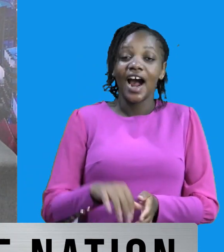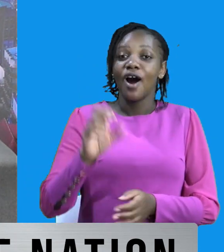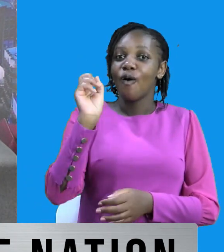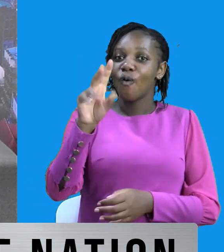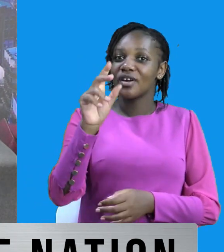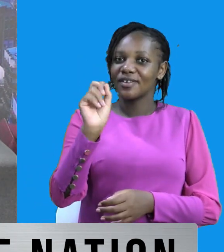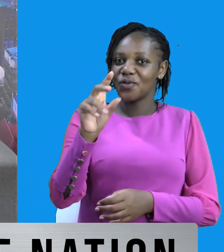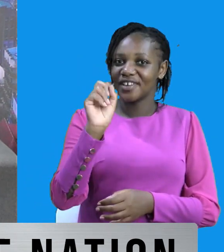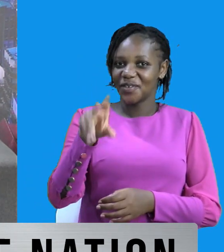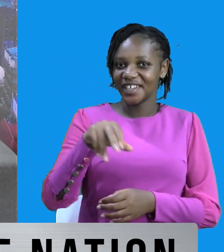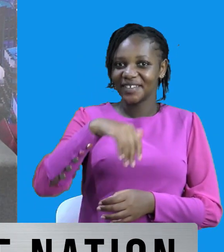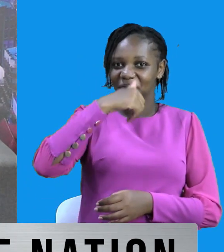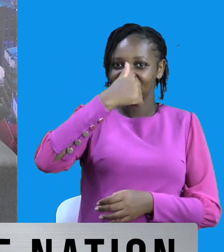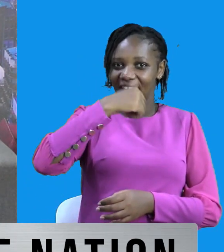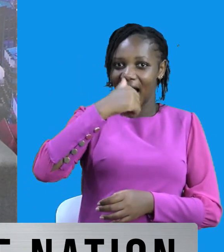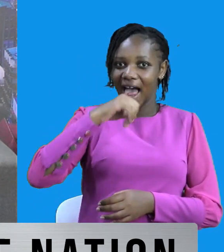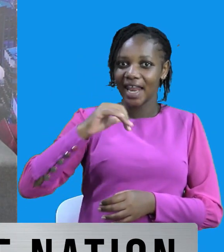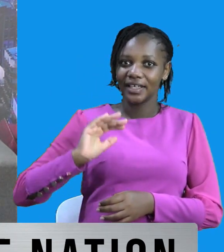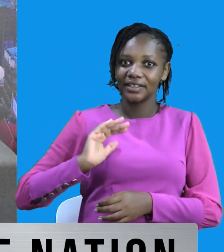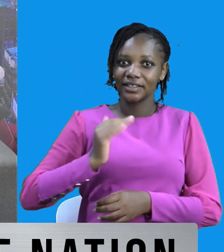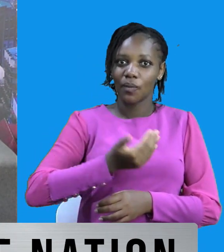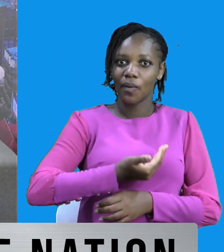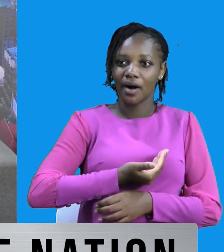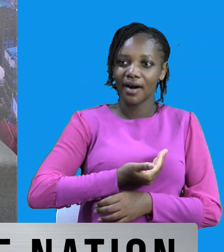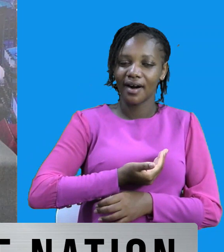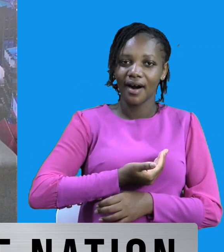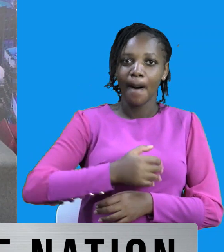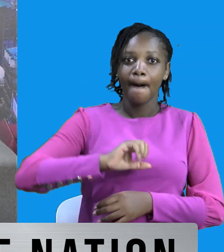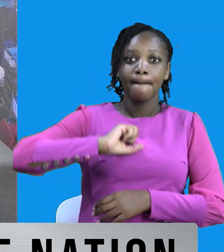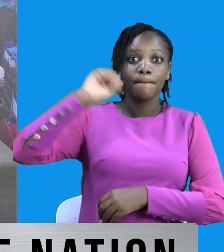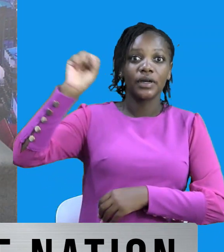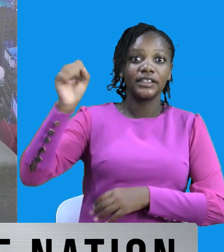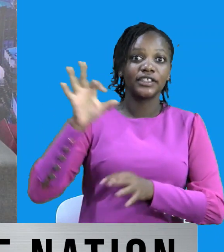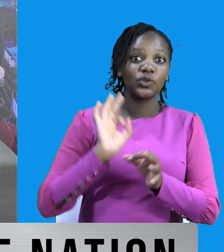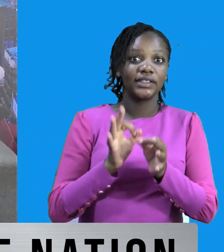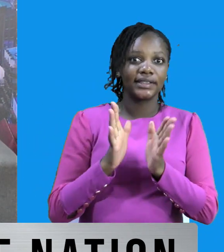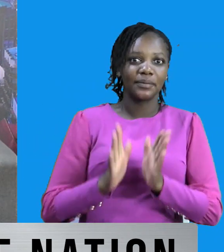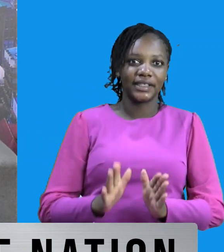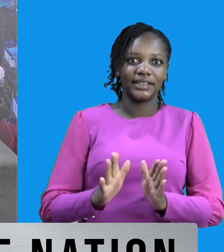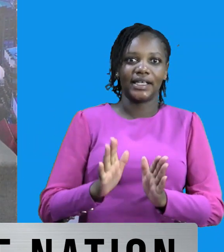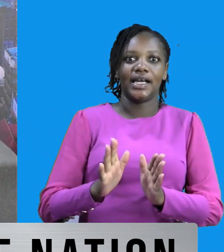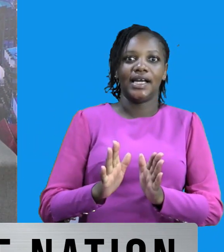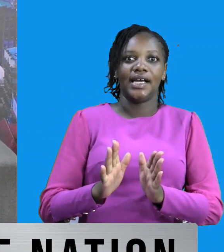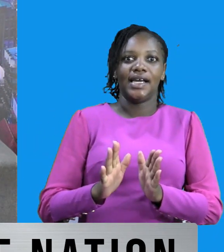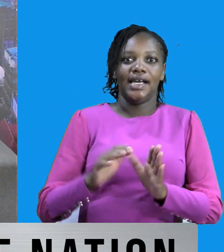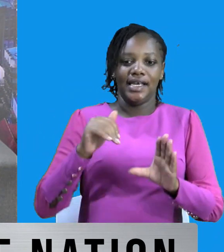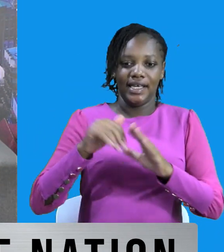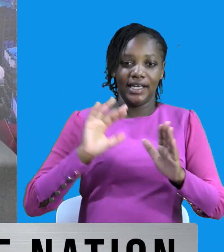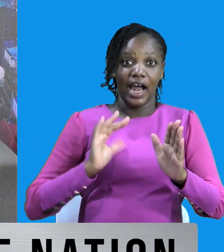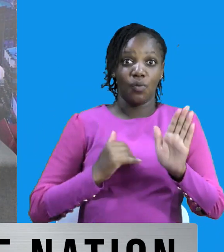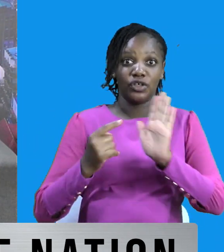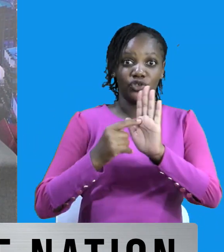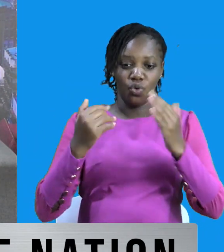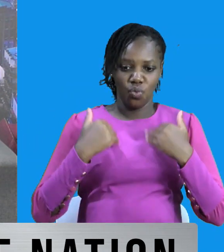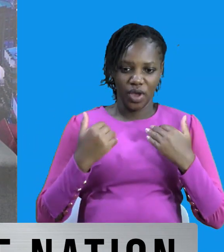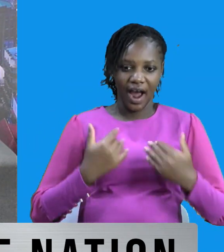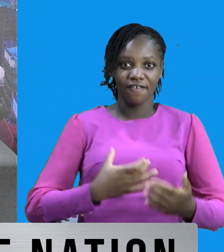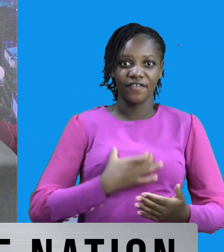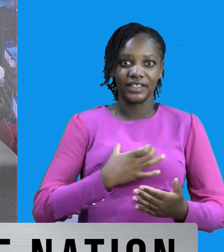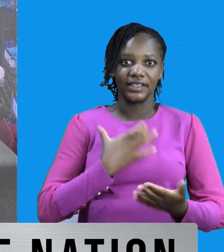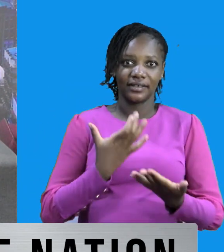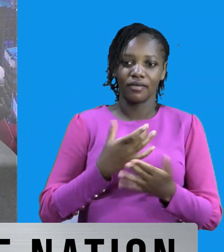okay, Anwar Rimu is our political interpreter in the show today. Tuko na Nicholas. Nicholas,